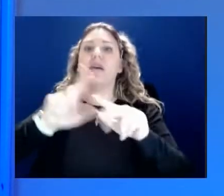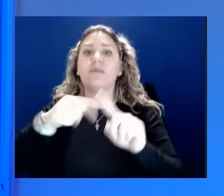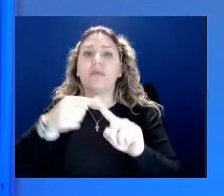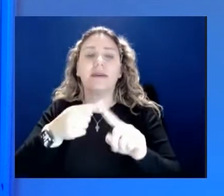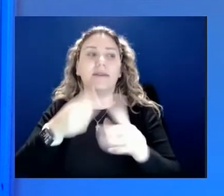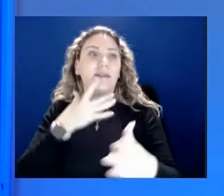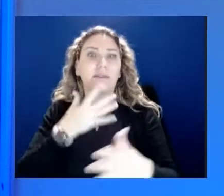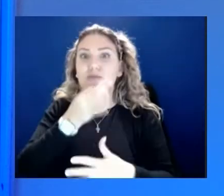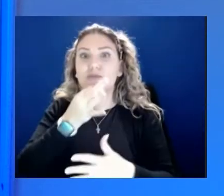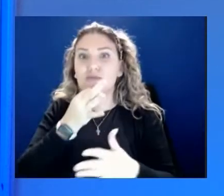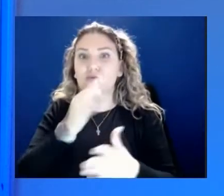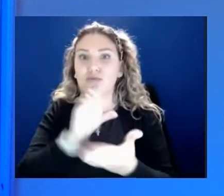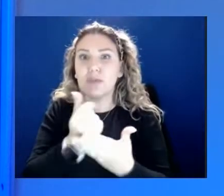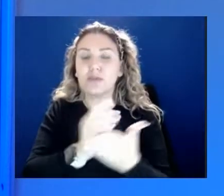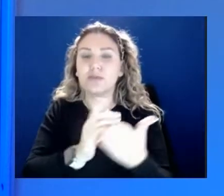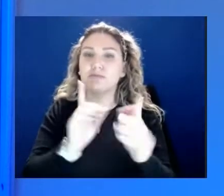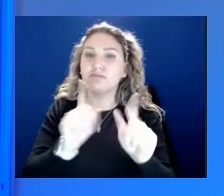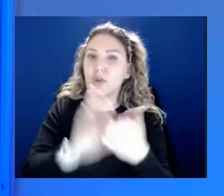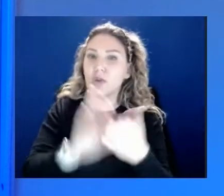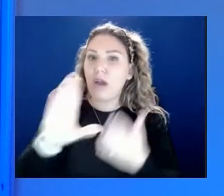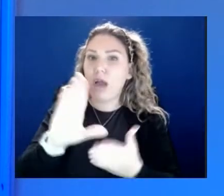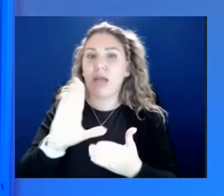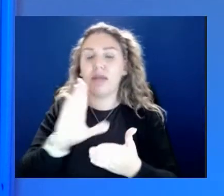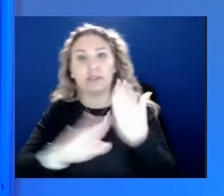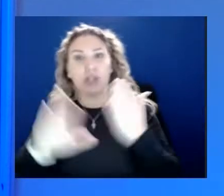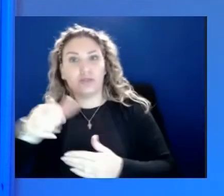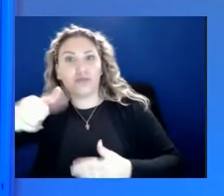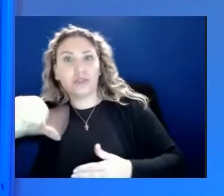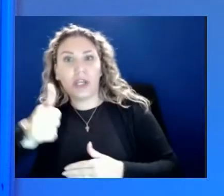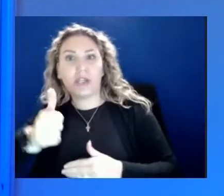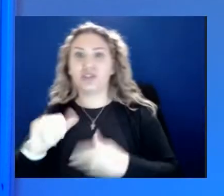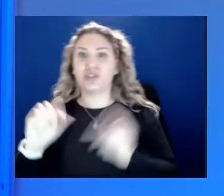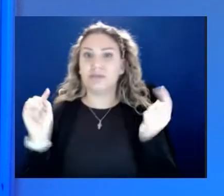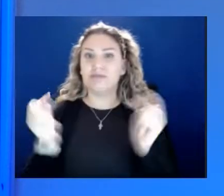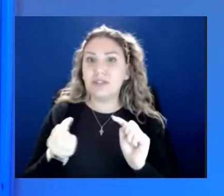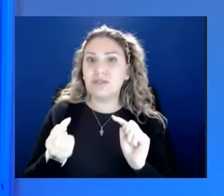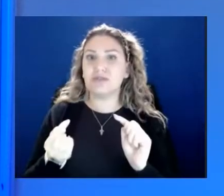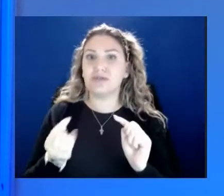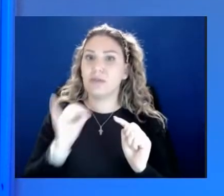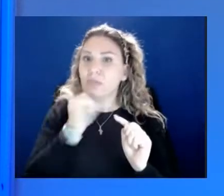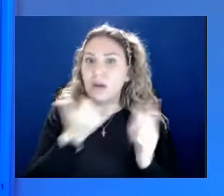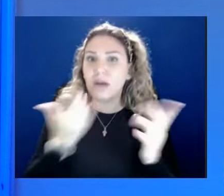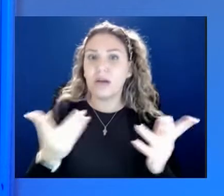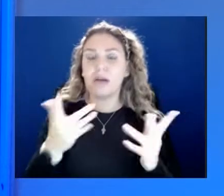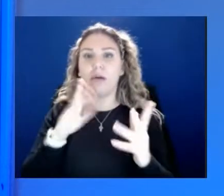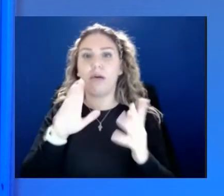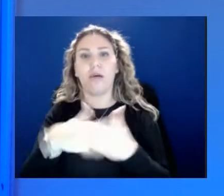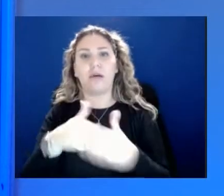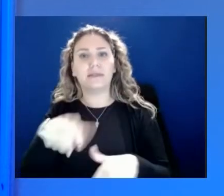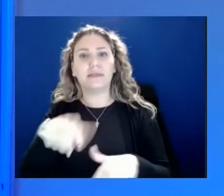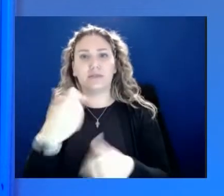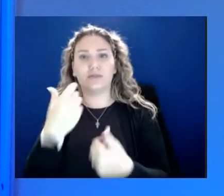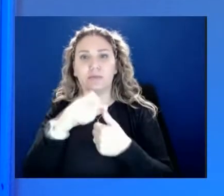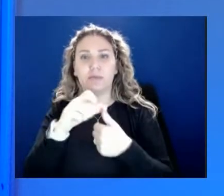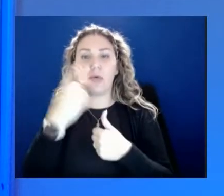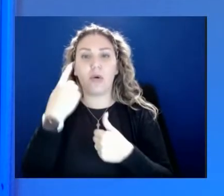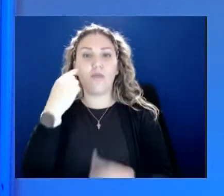are getting college rejections, injuries, I mean, those are all things that we need to remember for our teen